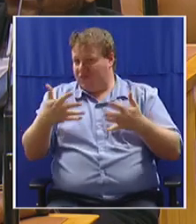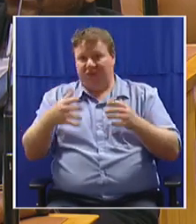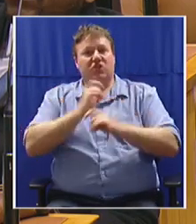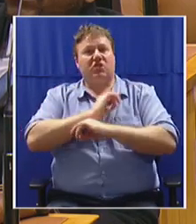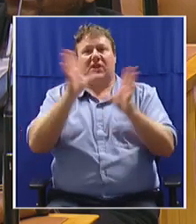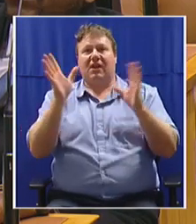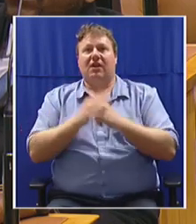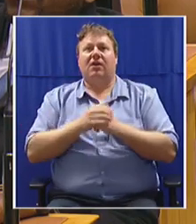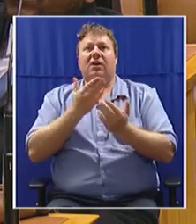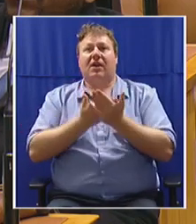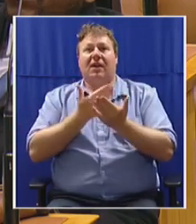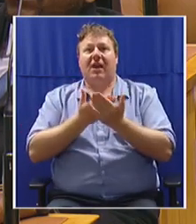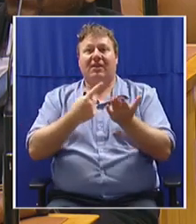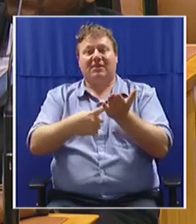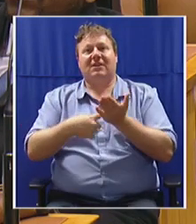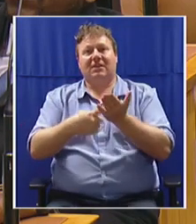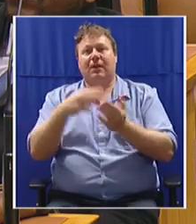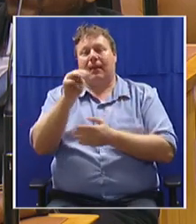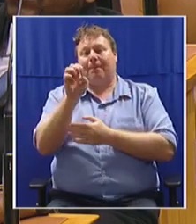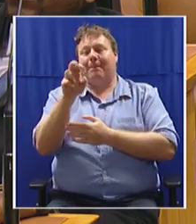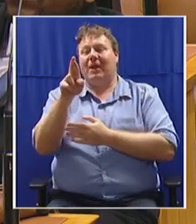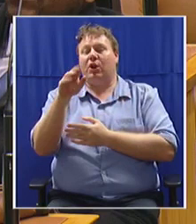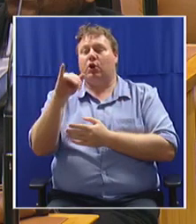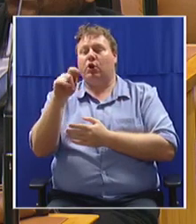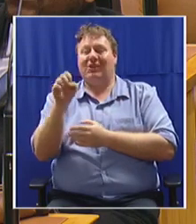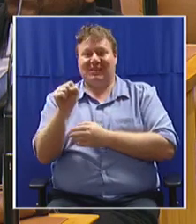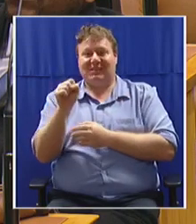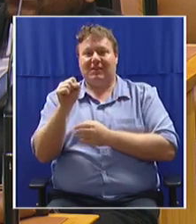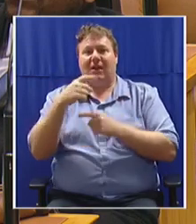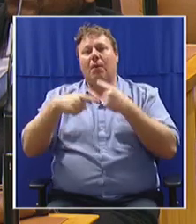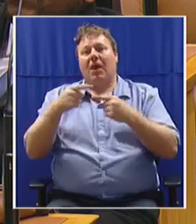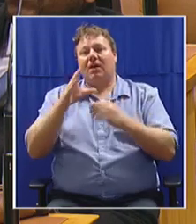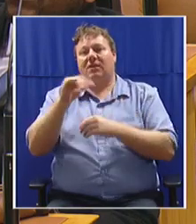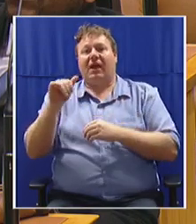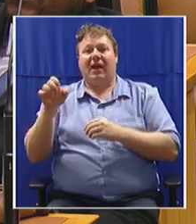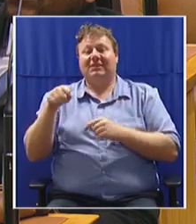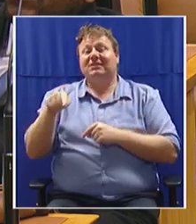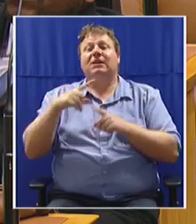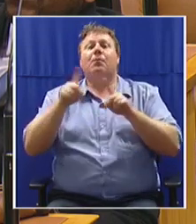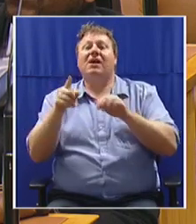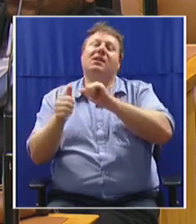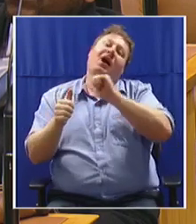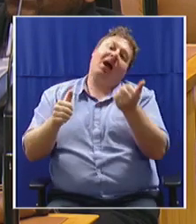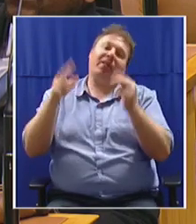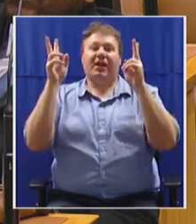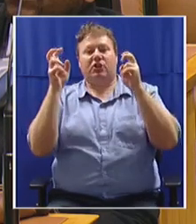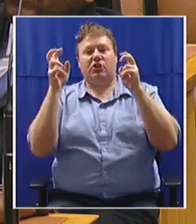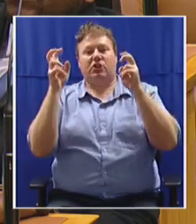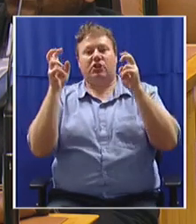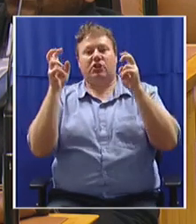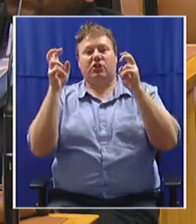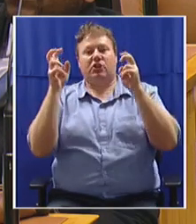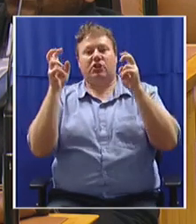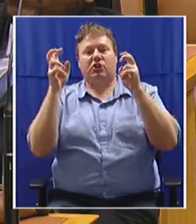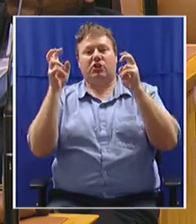merits of the case. But frankly, there are other issues that relate to the so-called rogue unit that have been dispensed with already by the